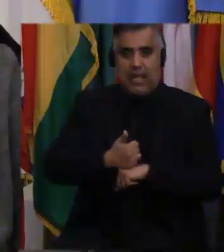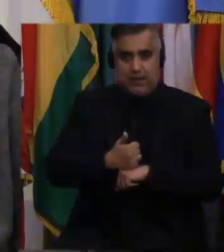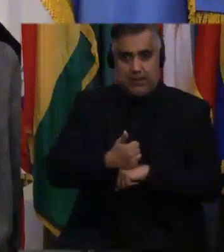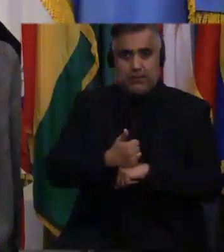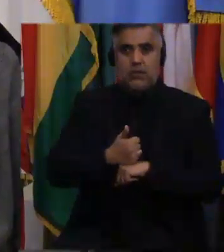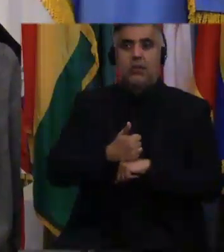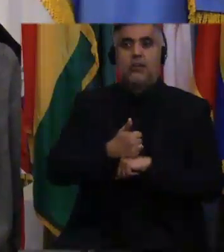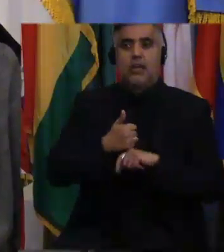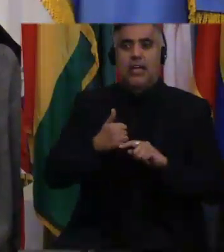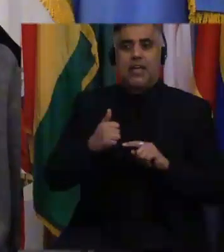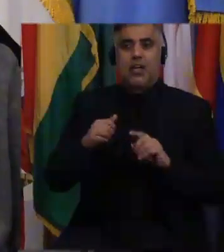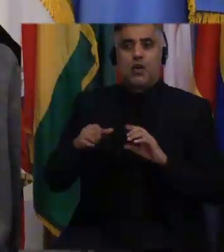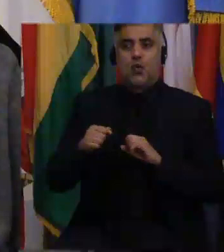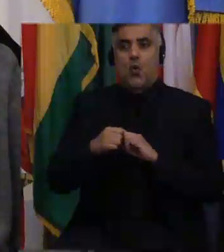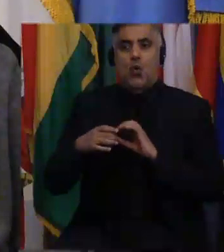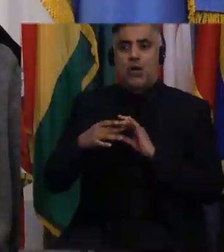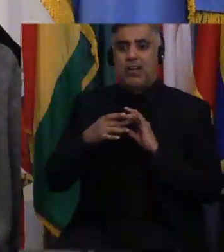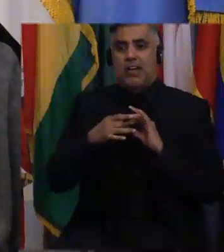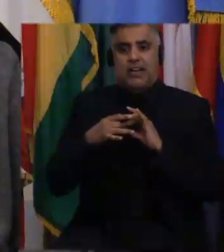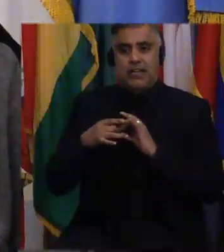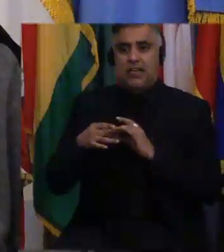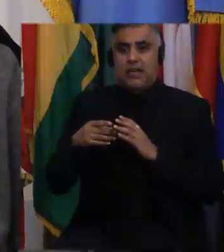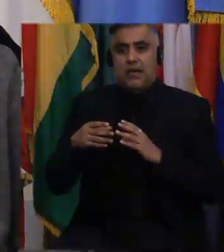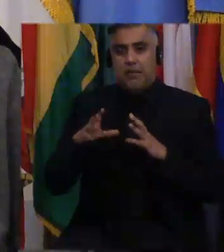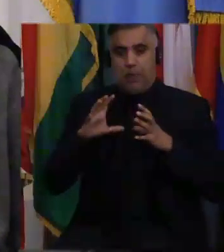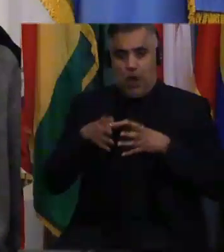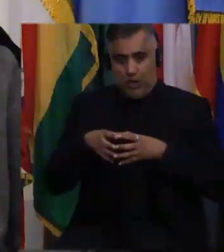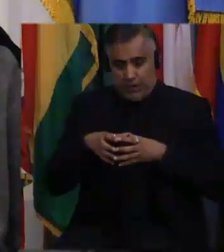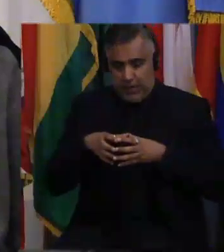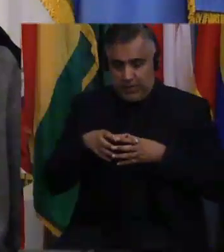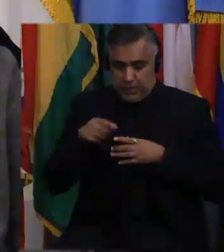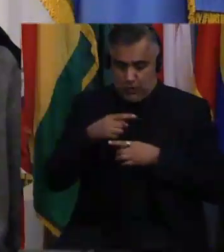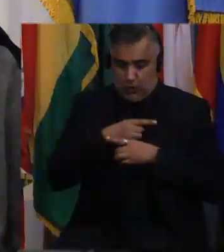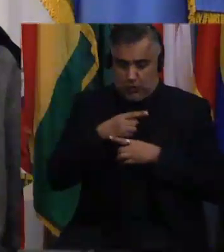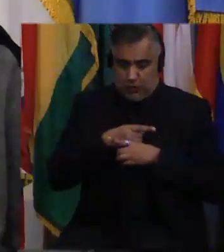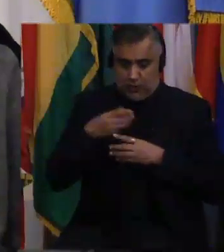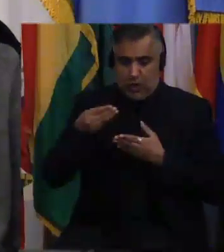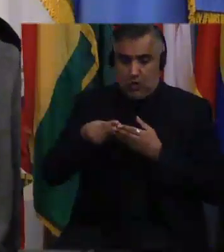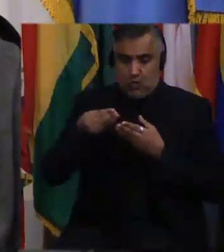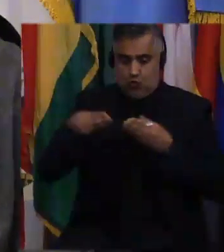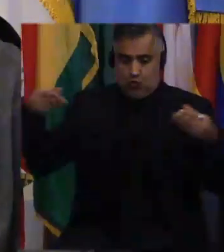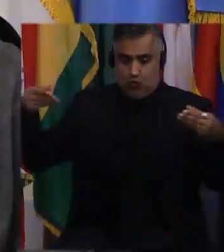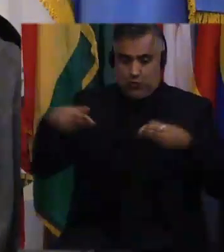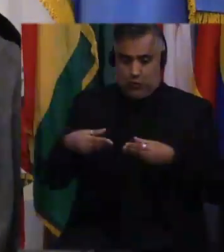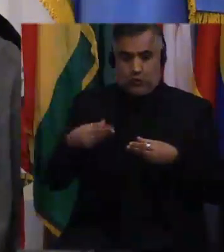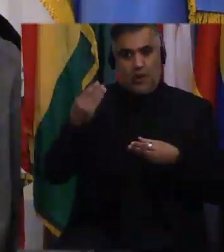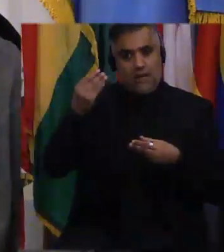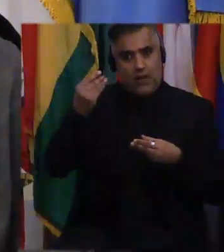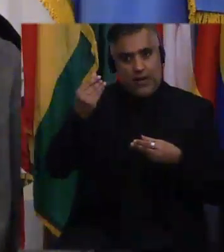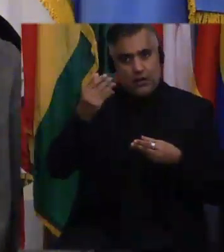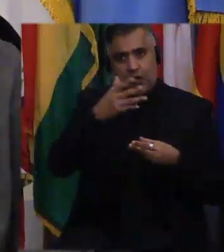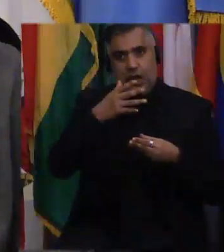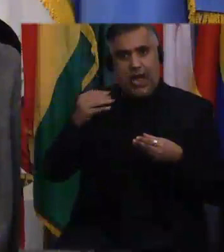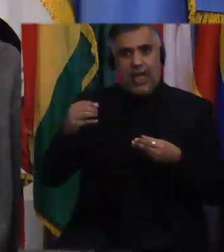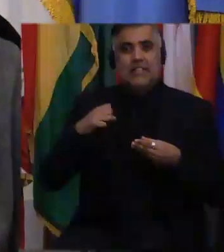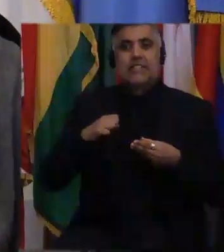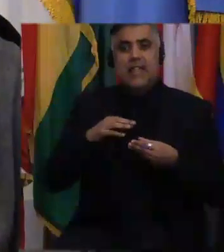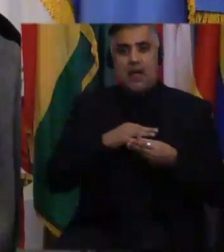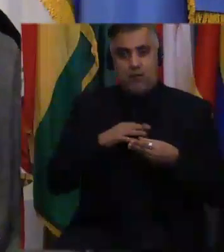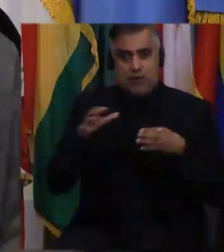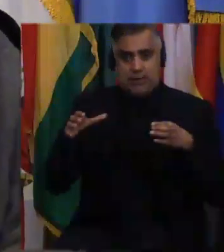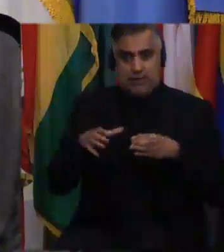the outset a coordinating body that is properly resourced financially and